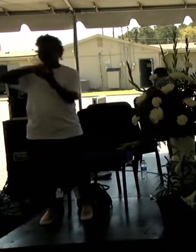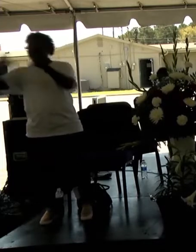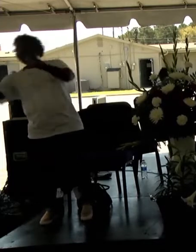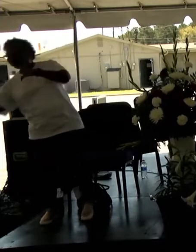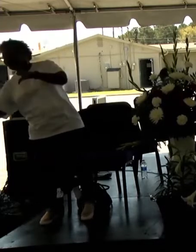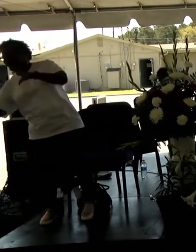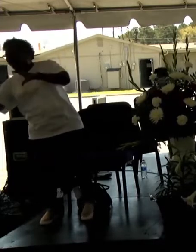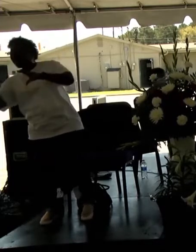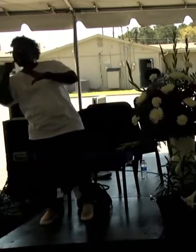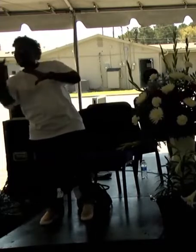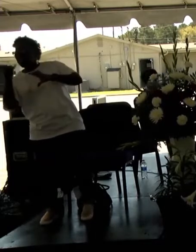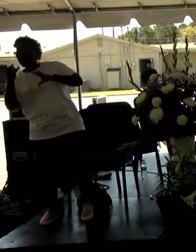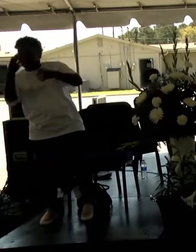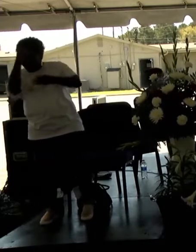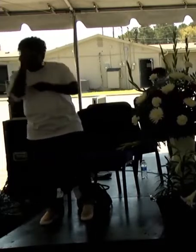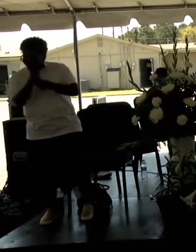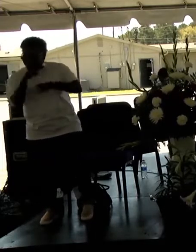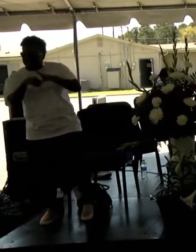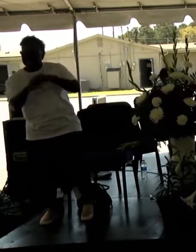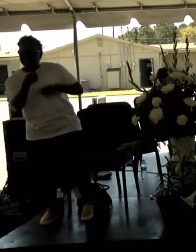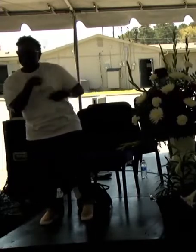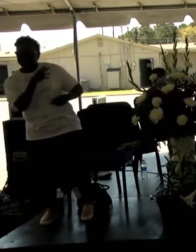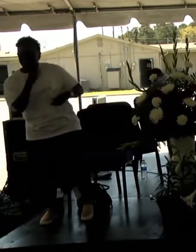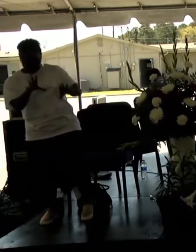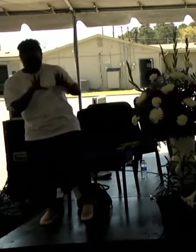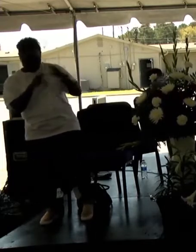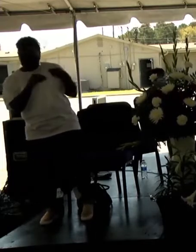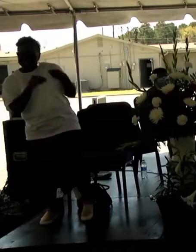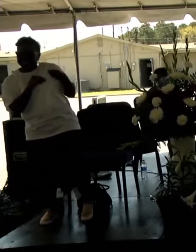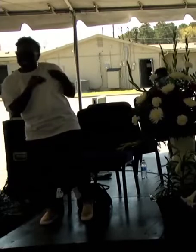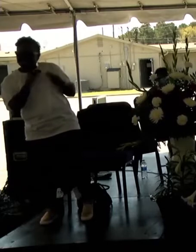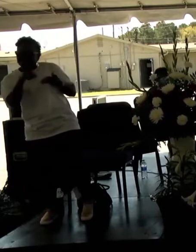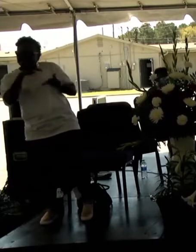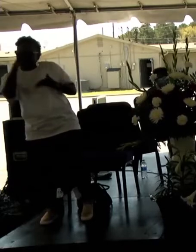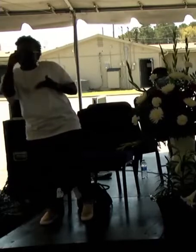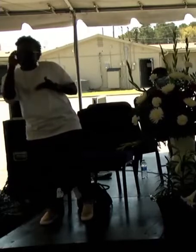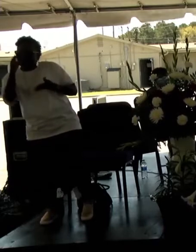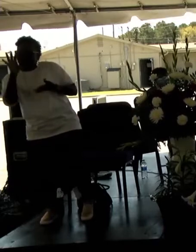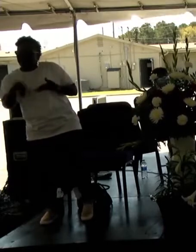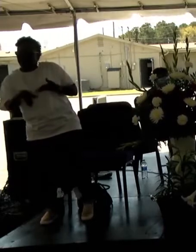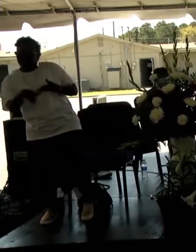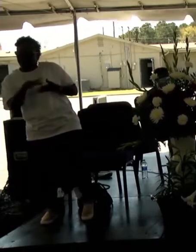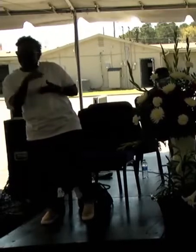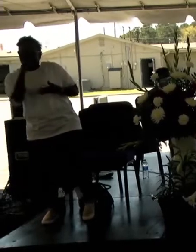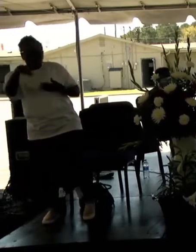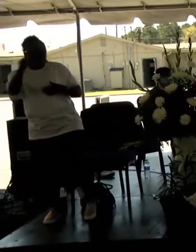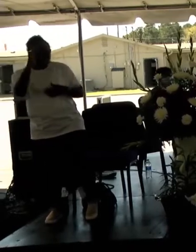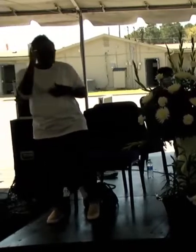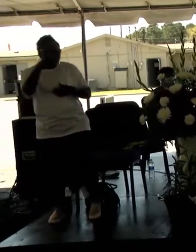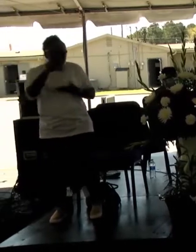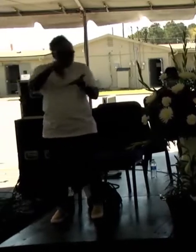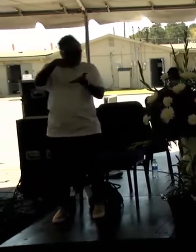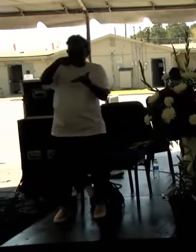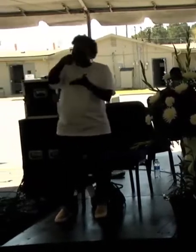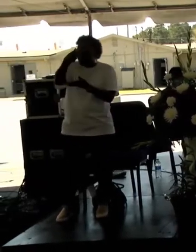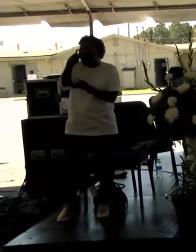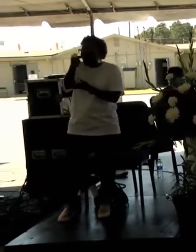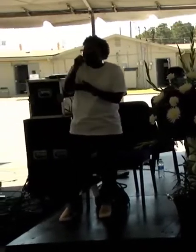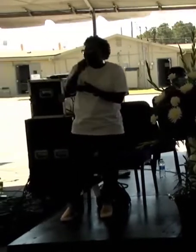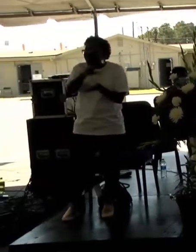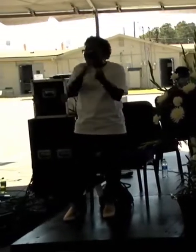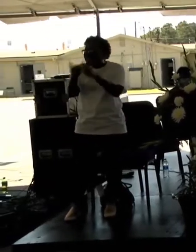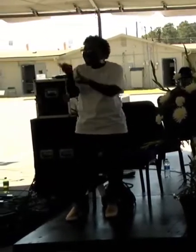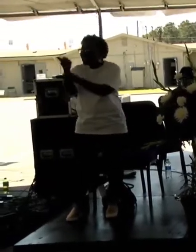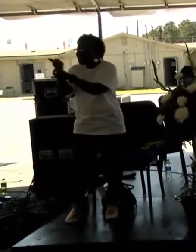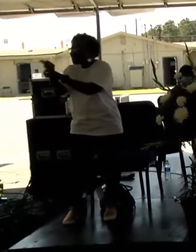you trust in me and you receive the resurrection of Christ, and you therefore will be resurrected from the dead,